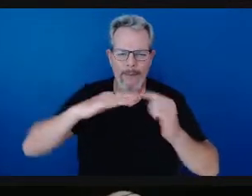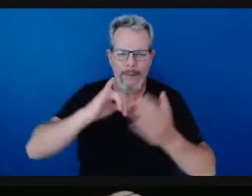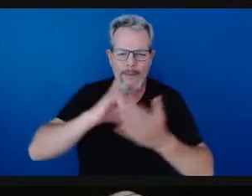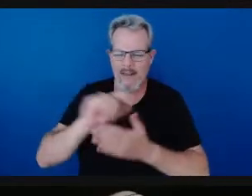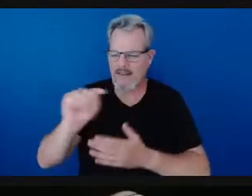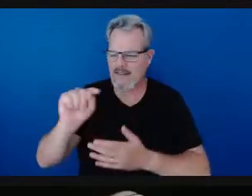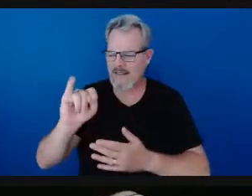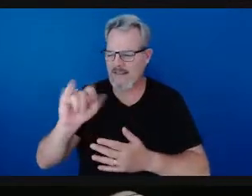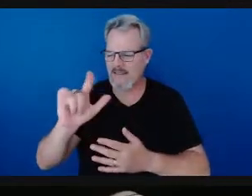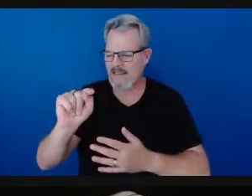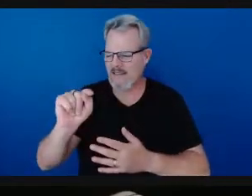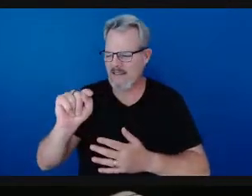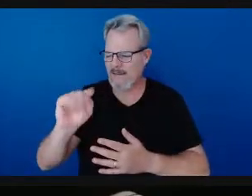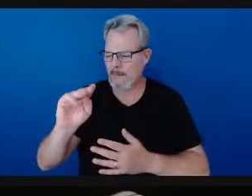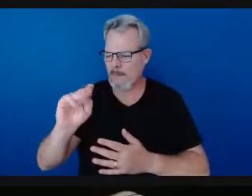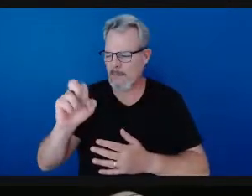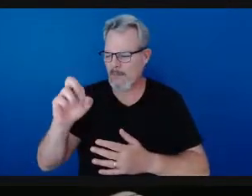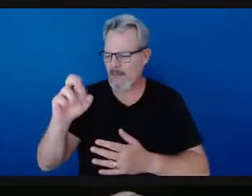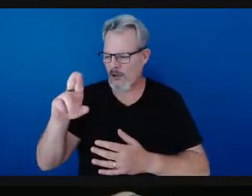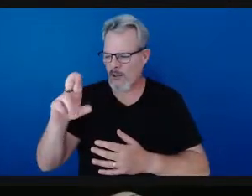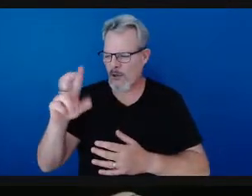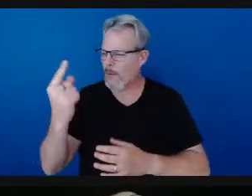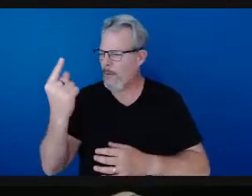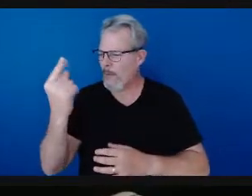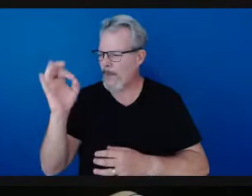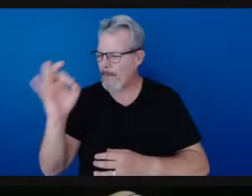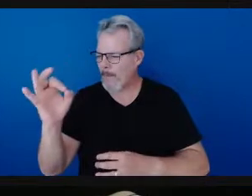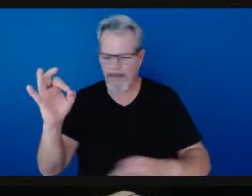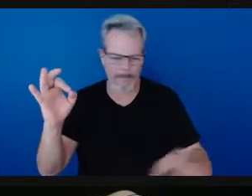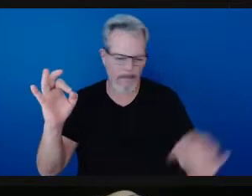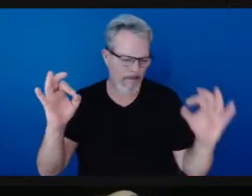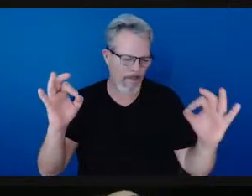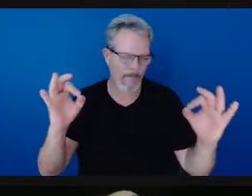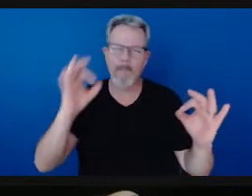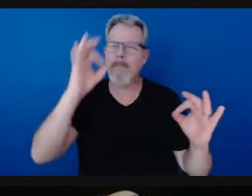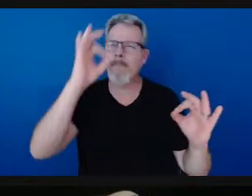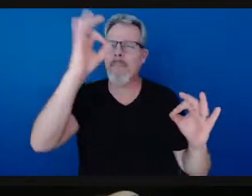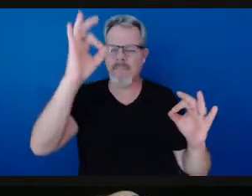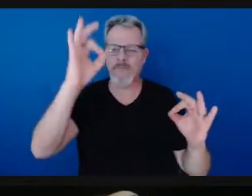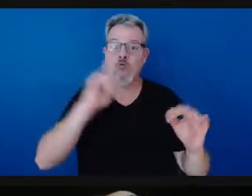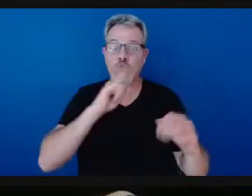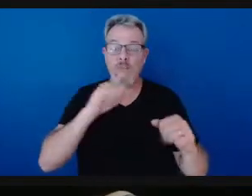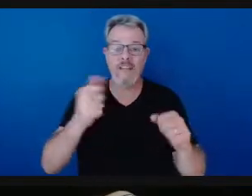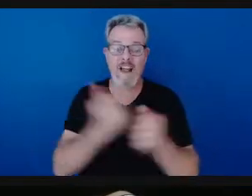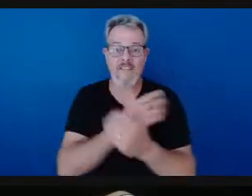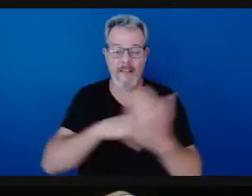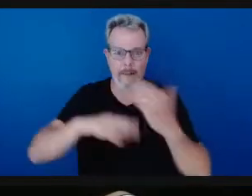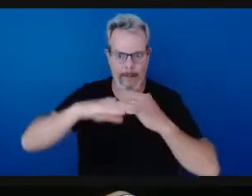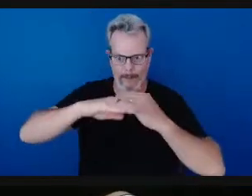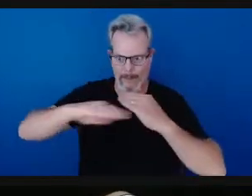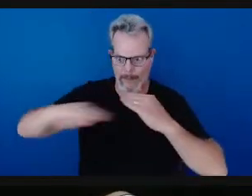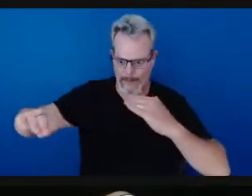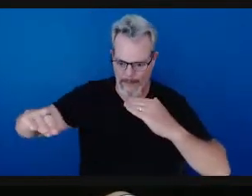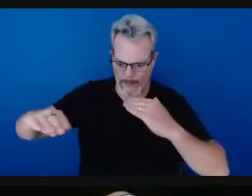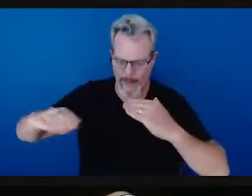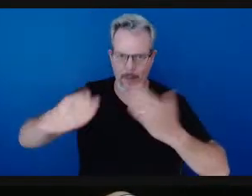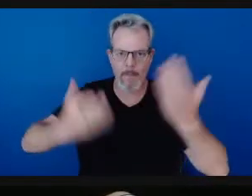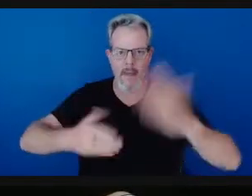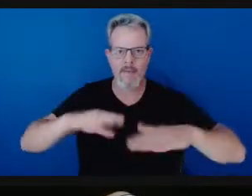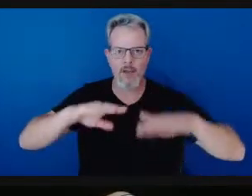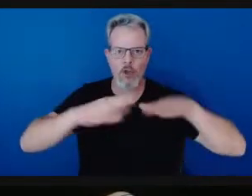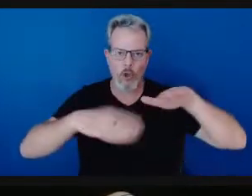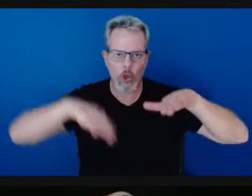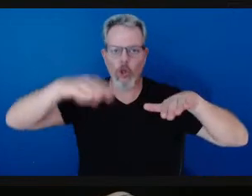here, and 1 point there, for example. But really, the whole thing is a canvas, and the whole area can be bulging unevenly.